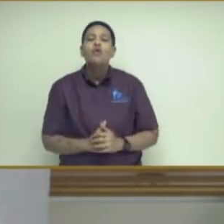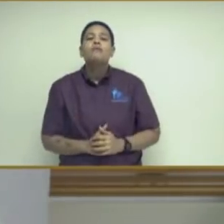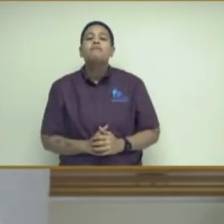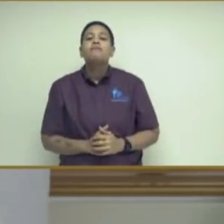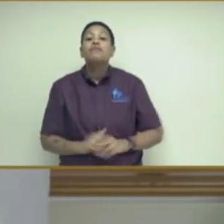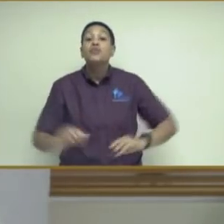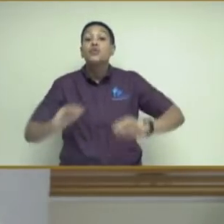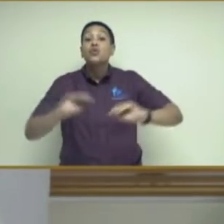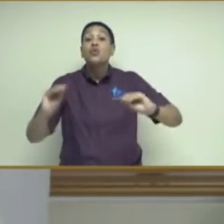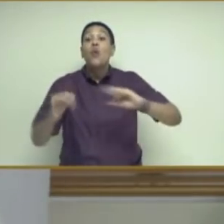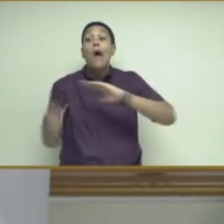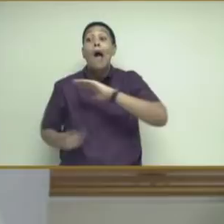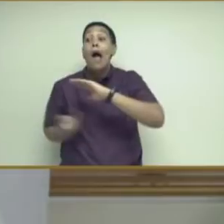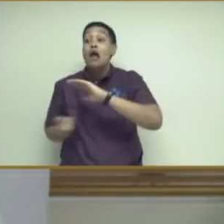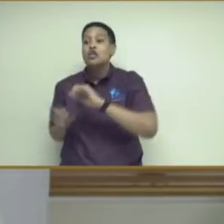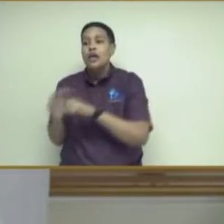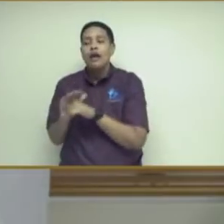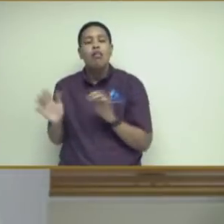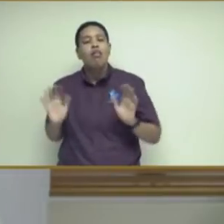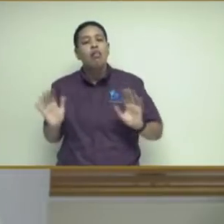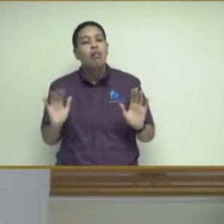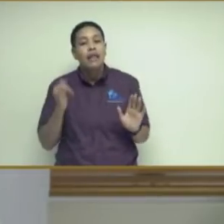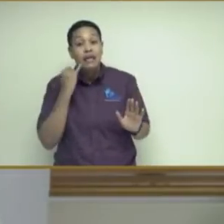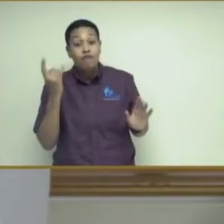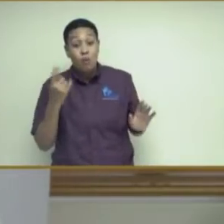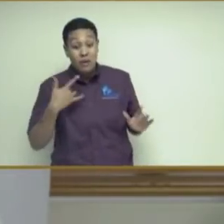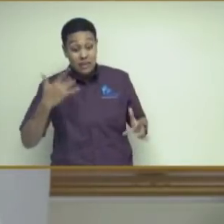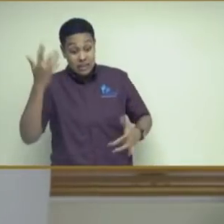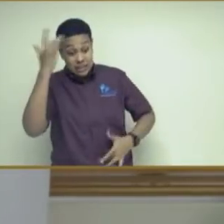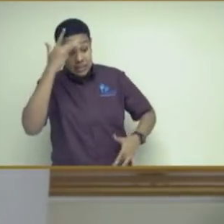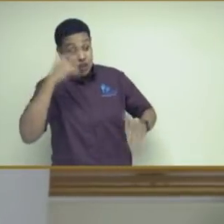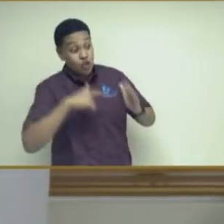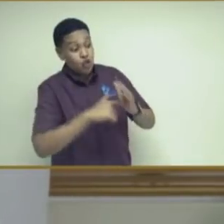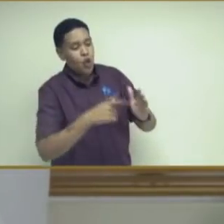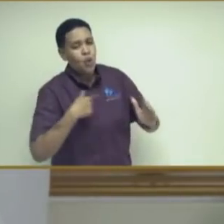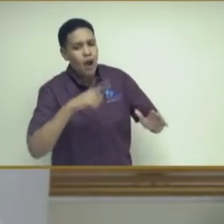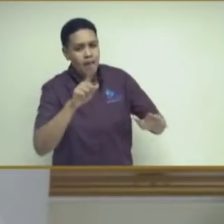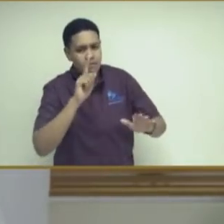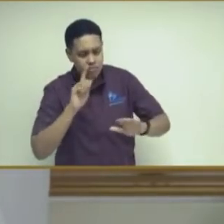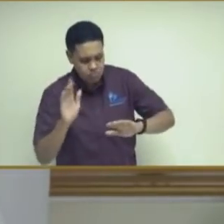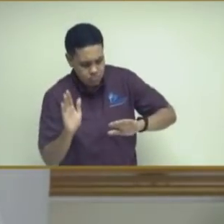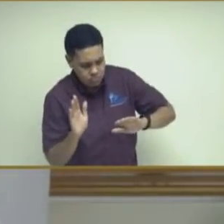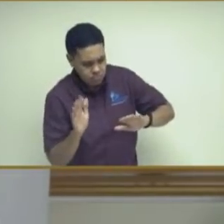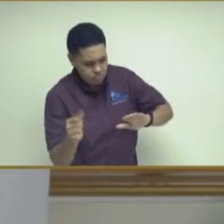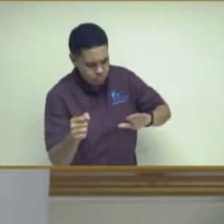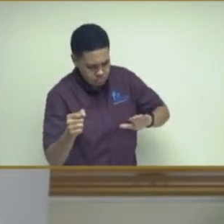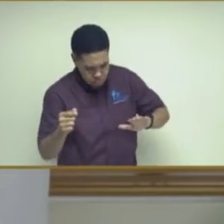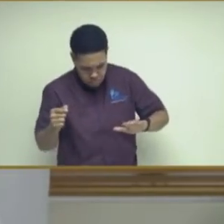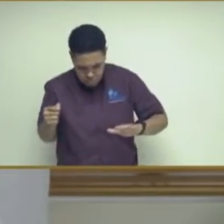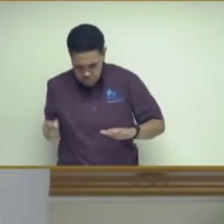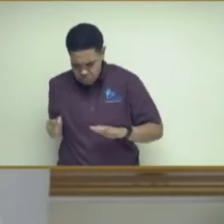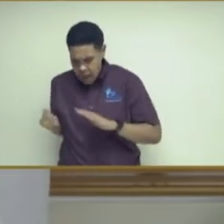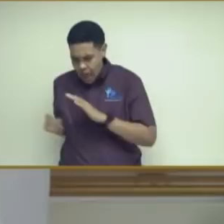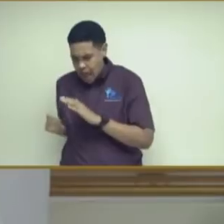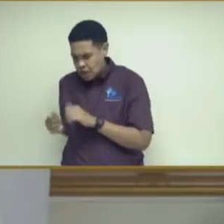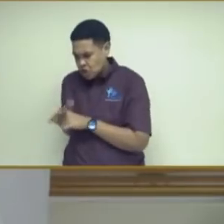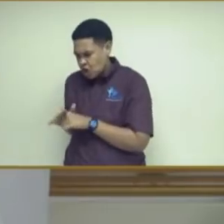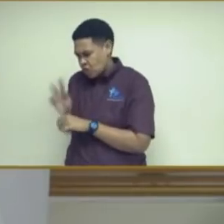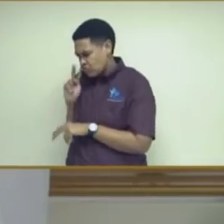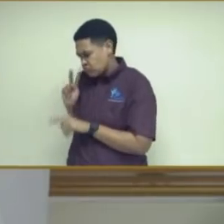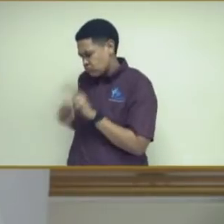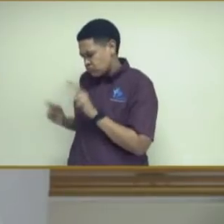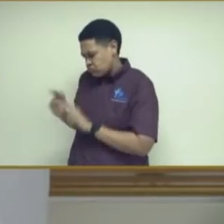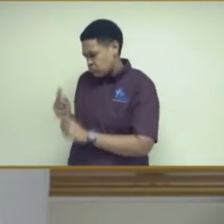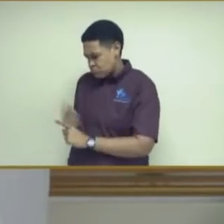No isolation area. If someone has symptoms, we have to remove them to an isolation area until they are appropriately assessed.